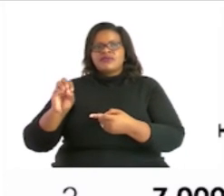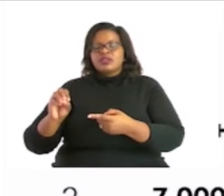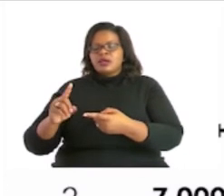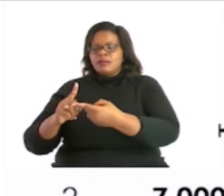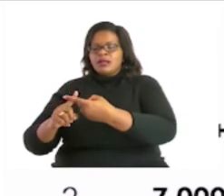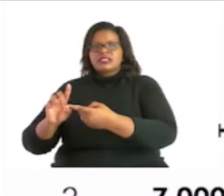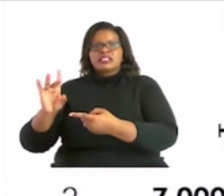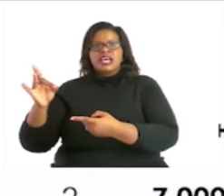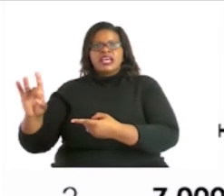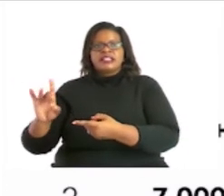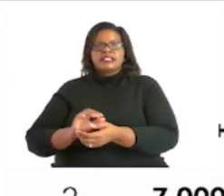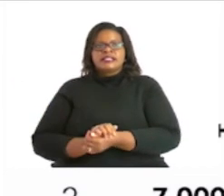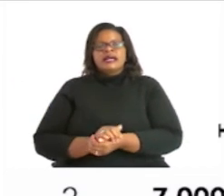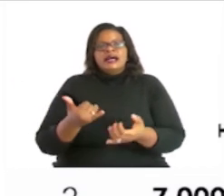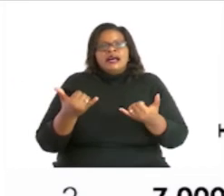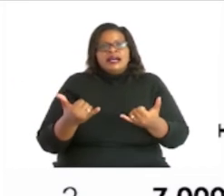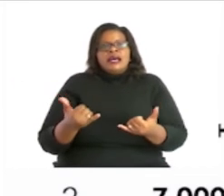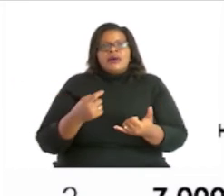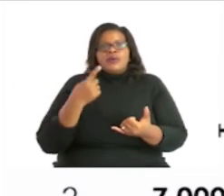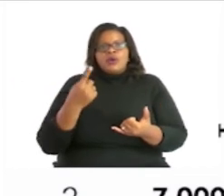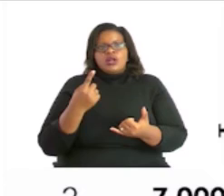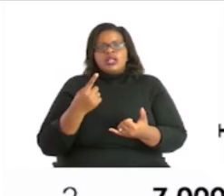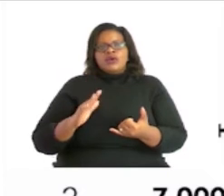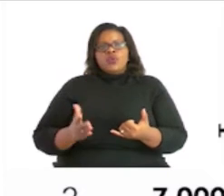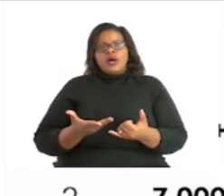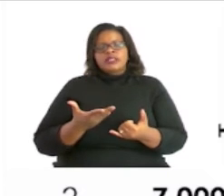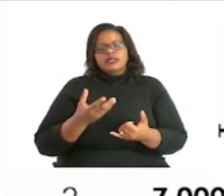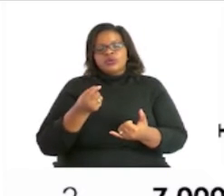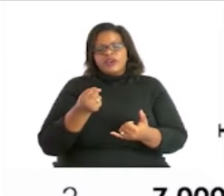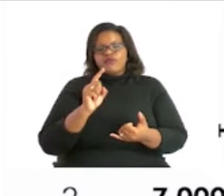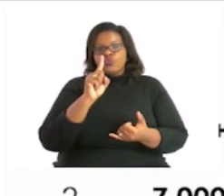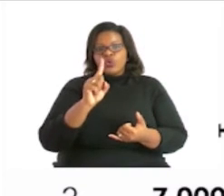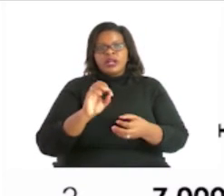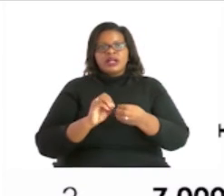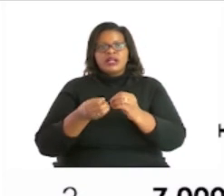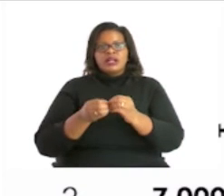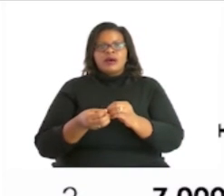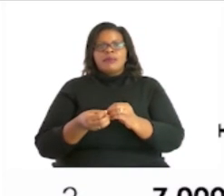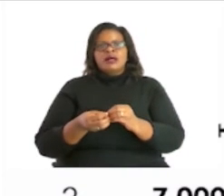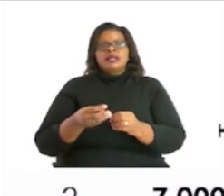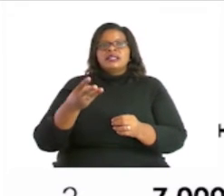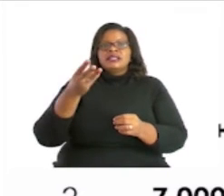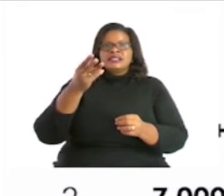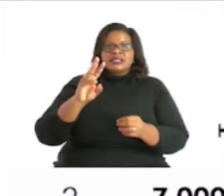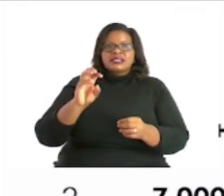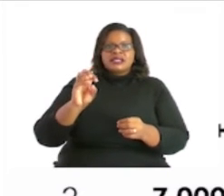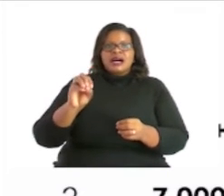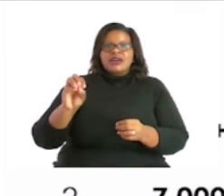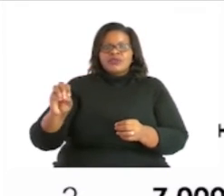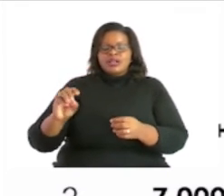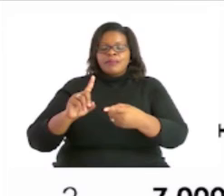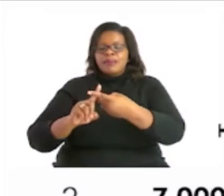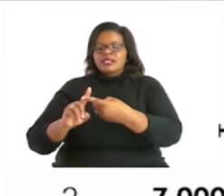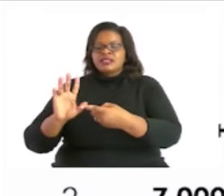8. Now they just want it as one number. So what I do is I add 600 plus